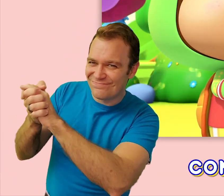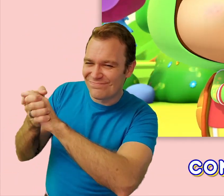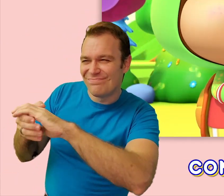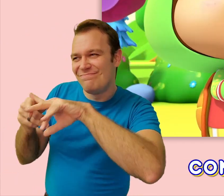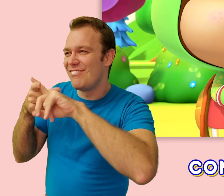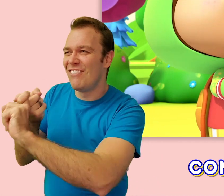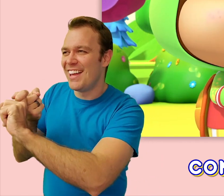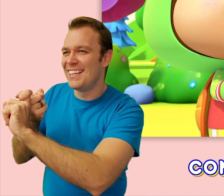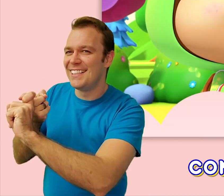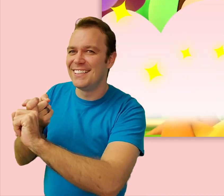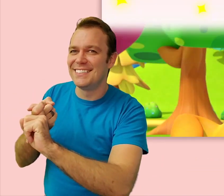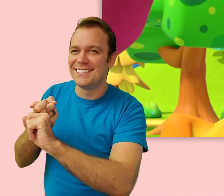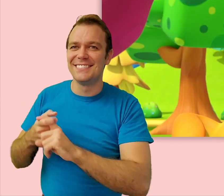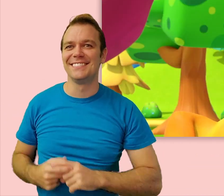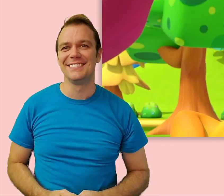Congratulations, buddy.